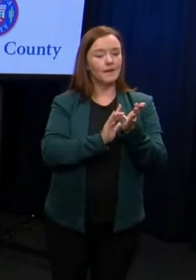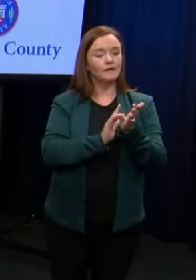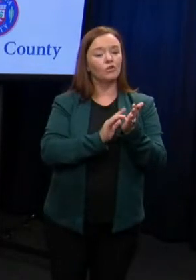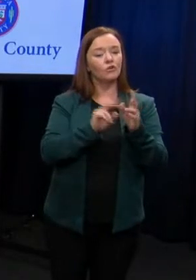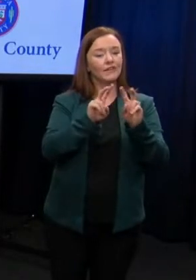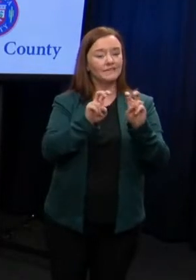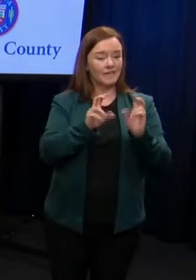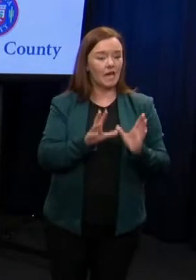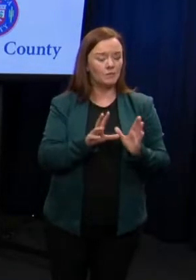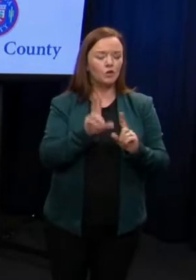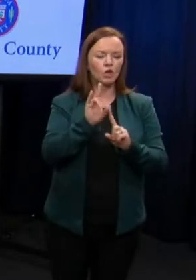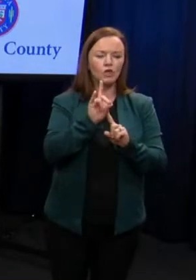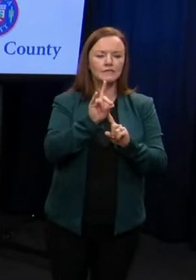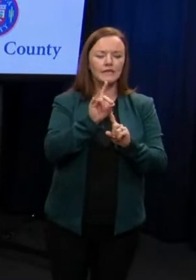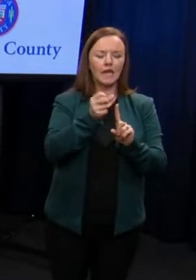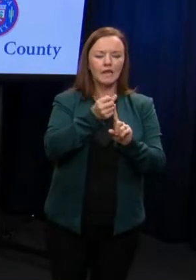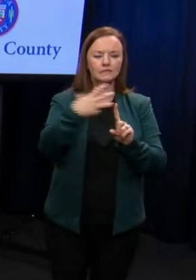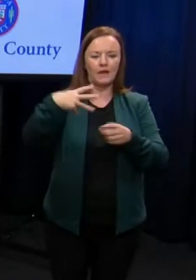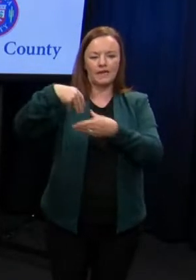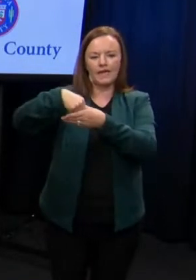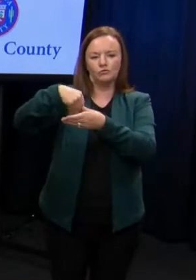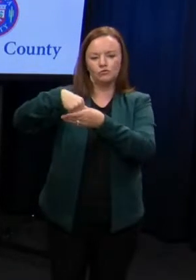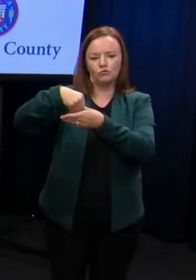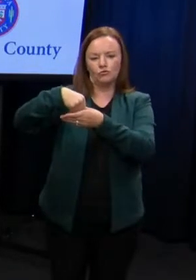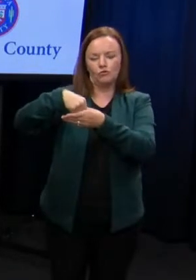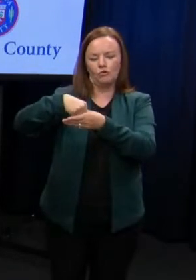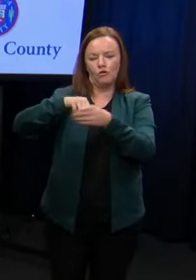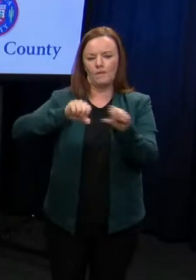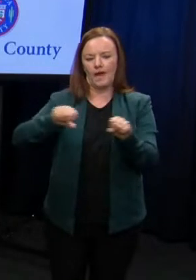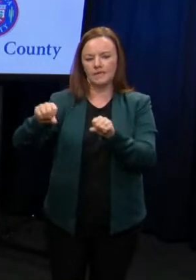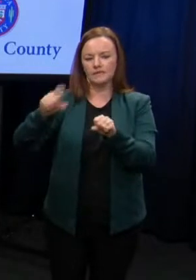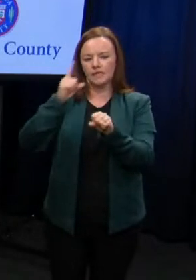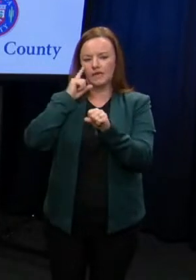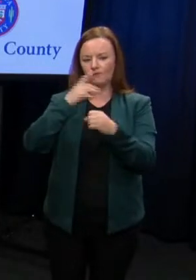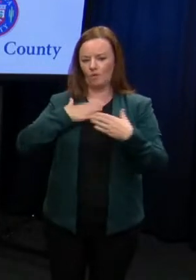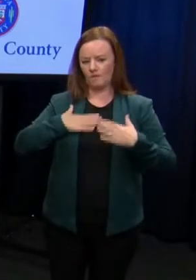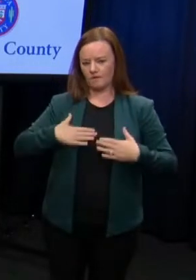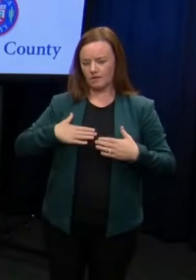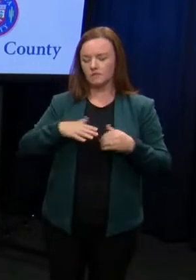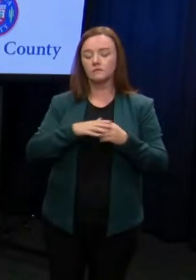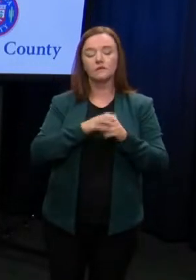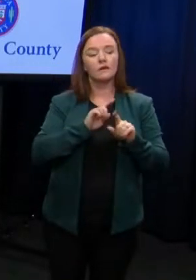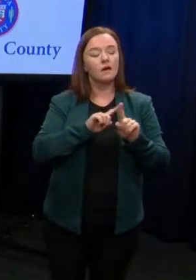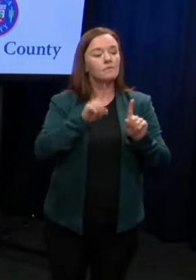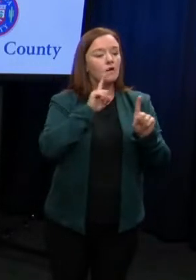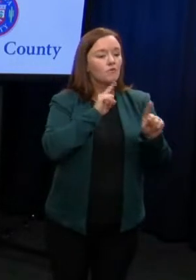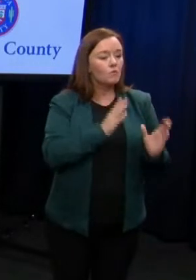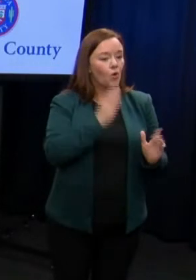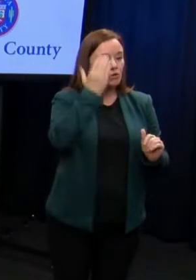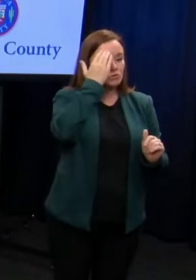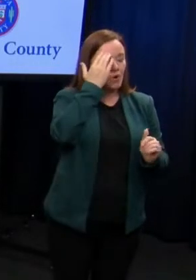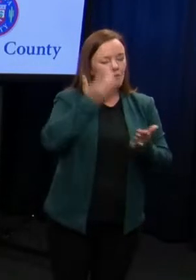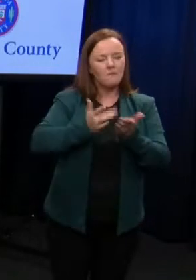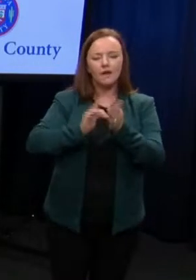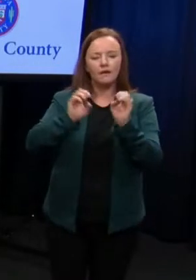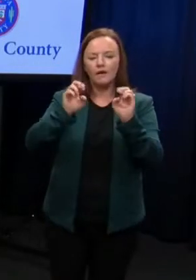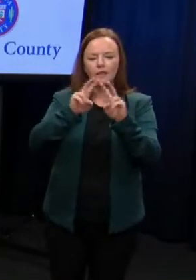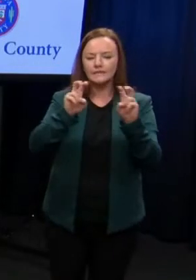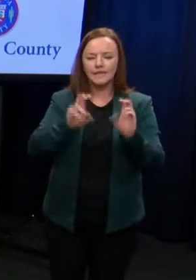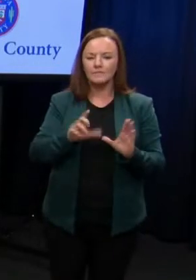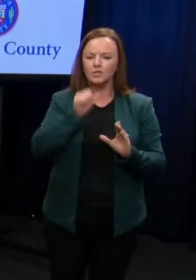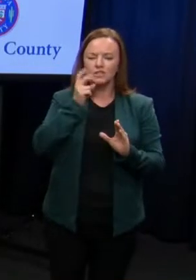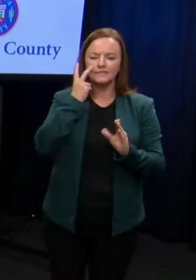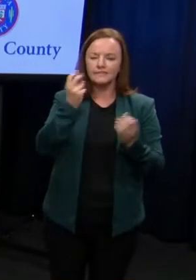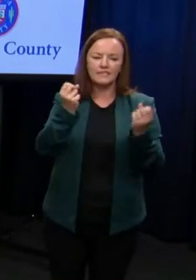did expand their internal capacity, but as many reporters know, that the medical examiner doesn't see a whole lot of